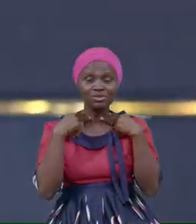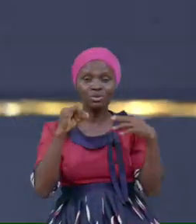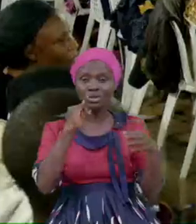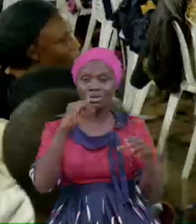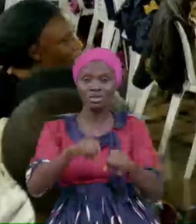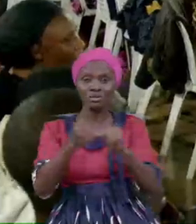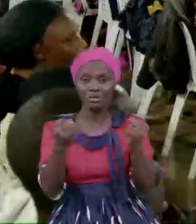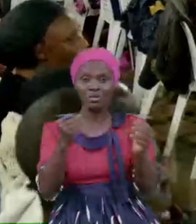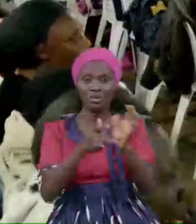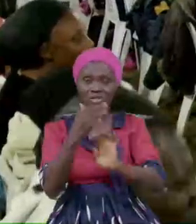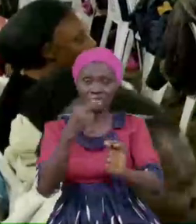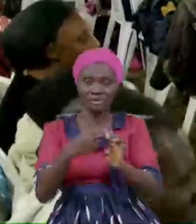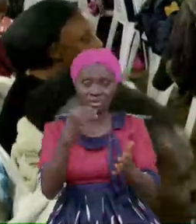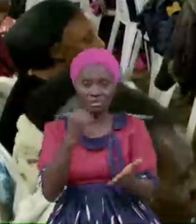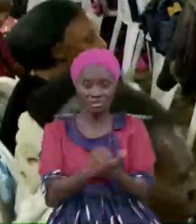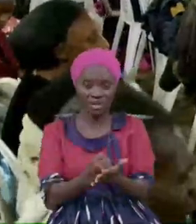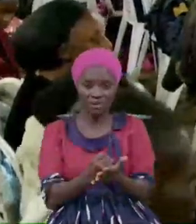tonight.